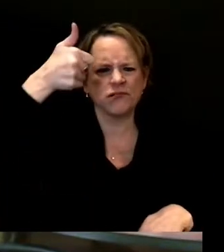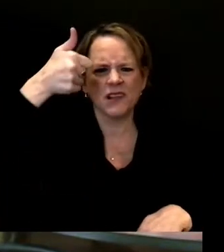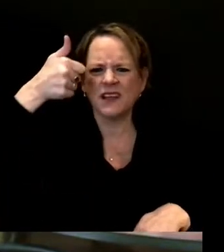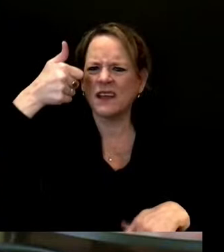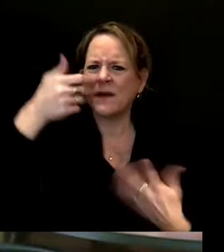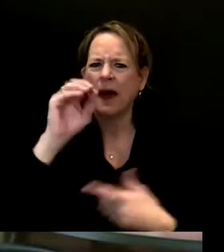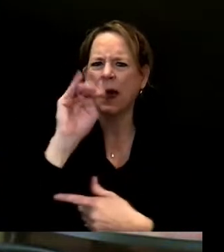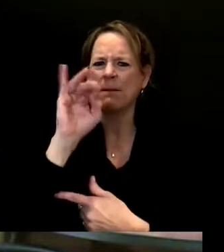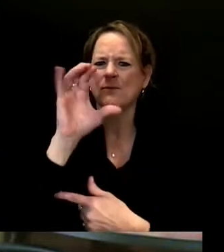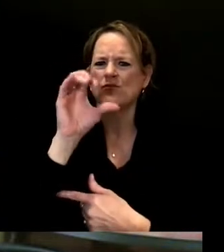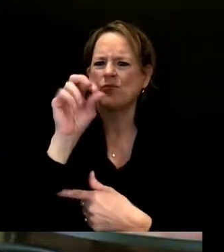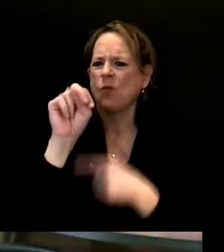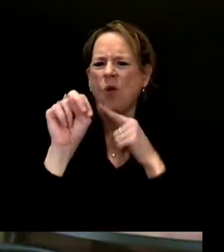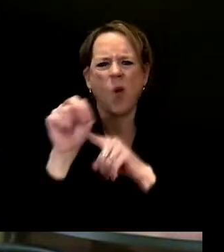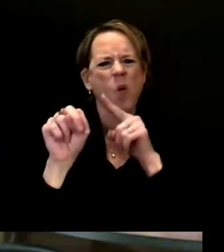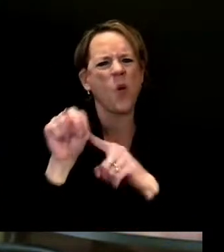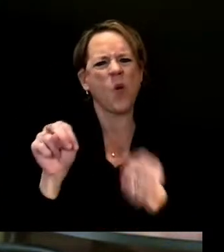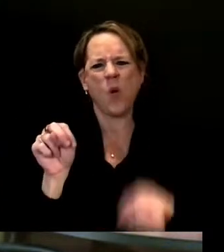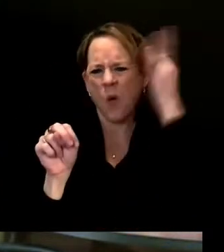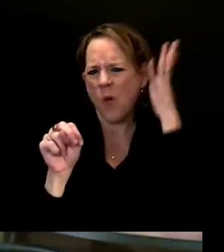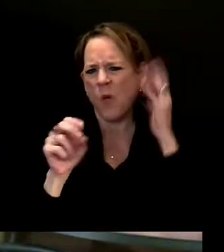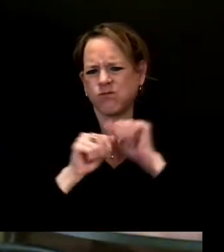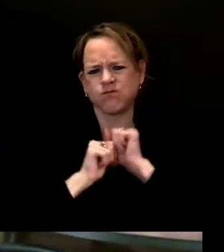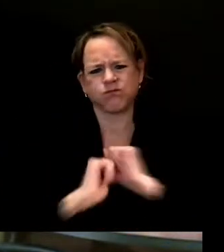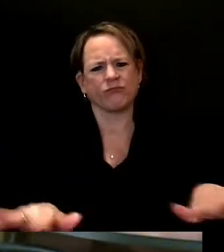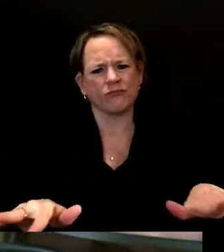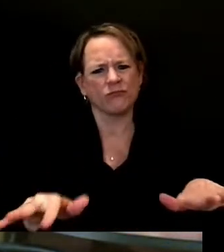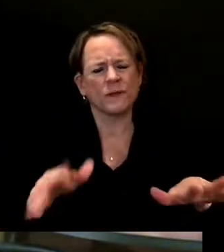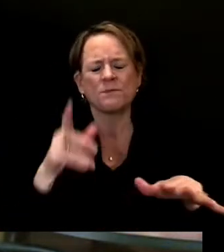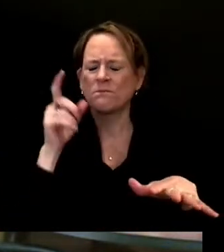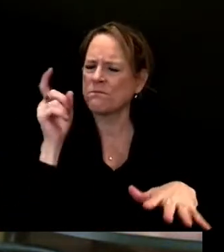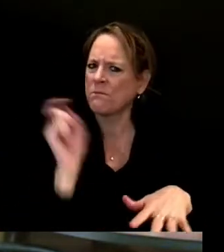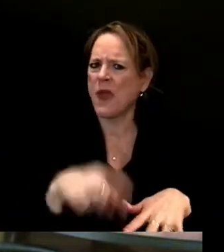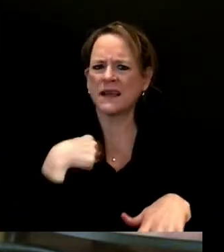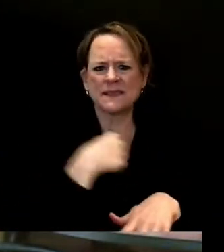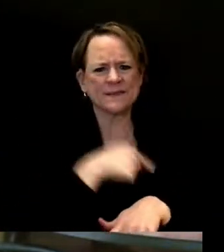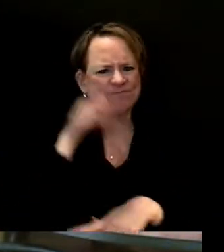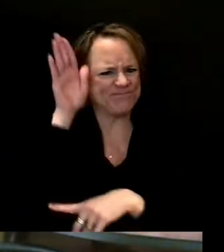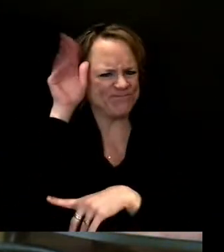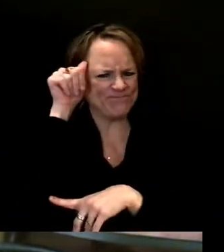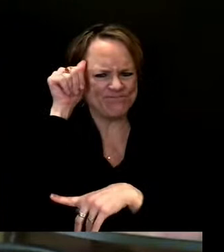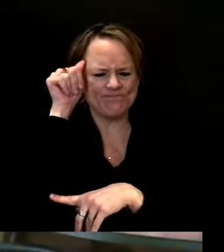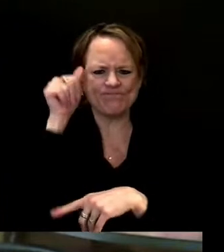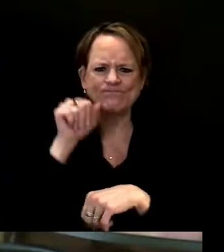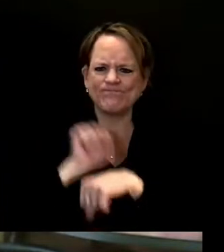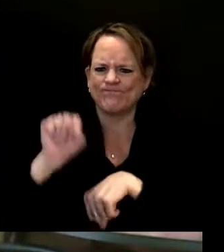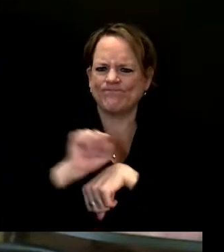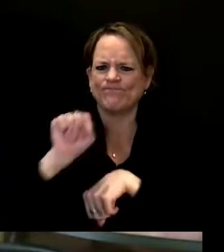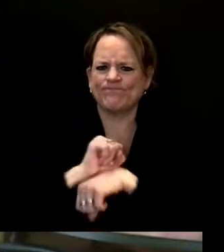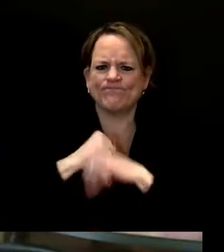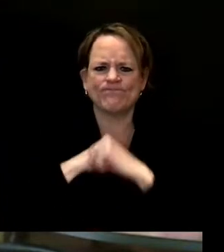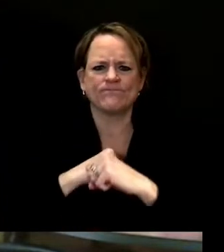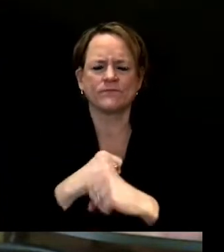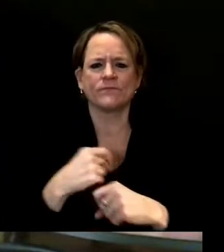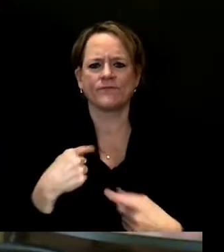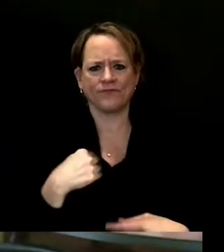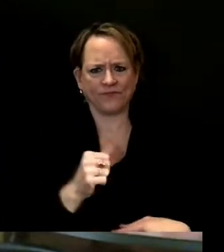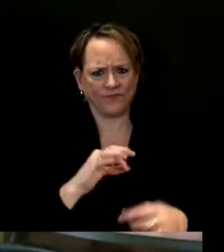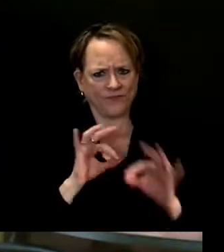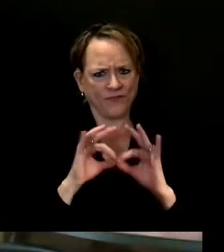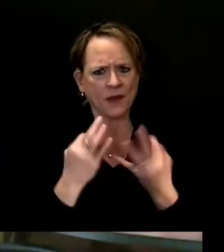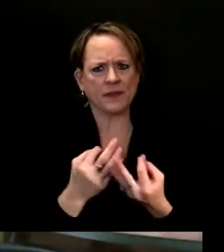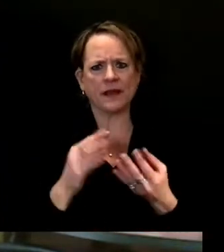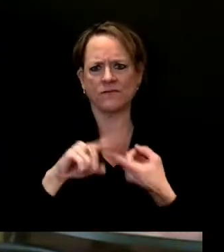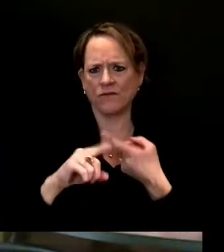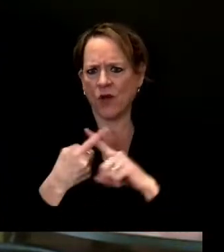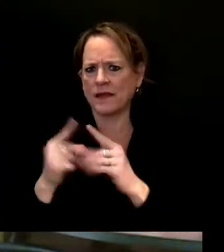to do all that we can to protect ourselves, our loved ones, and our communities. Here are today's latest